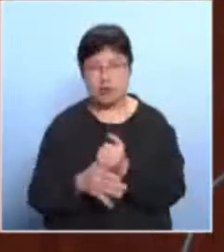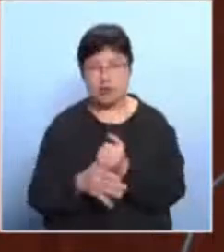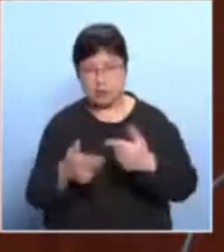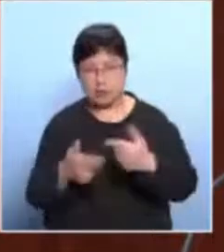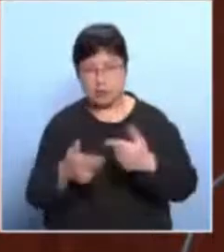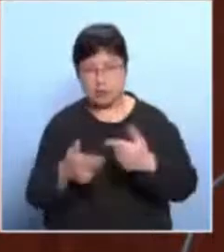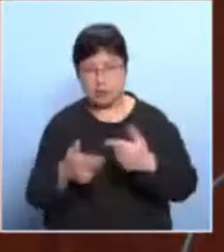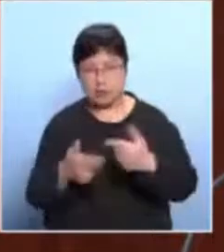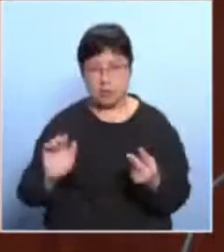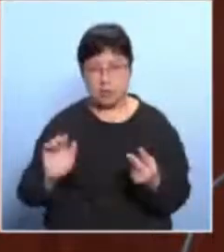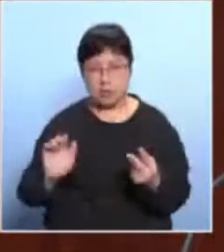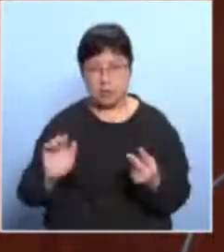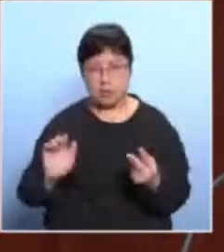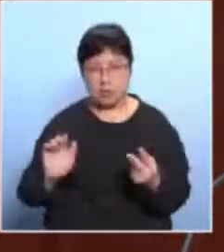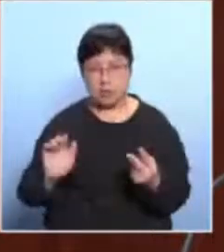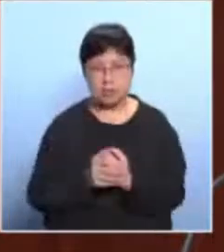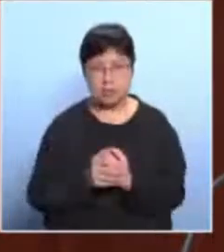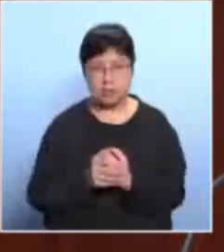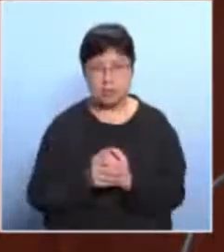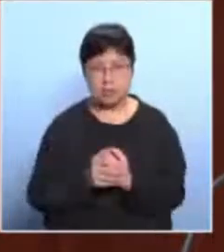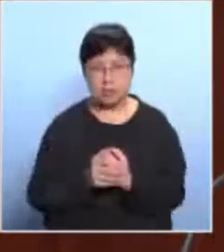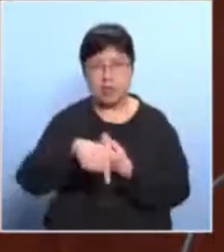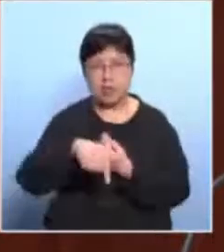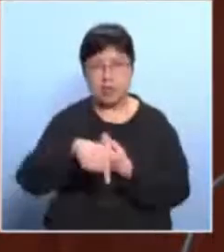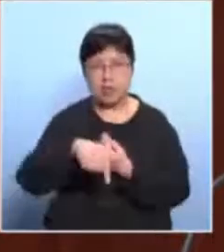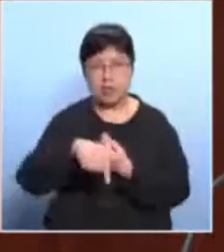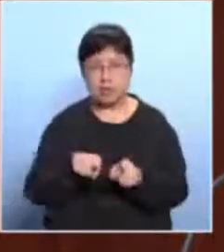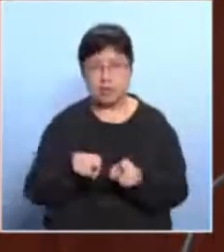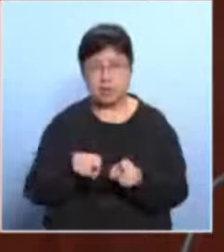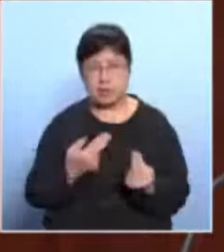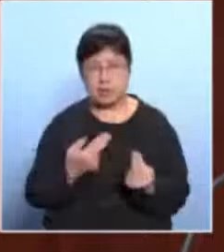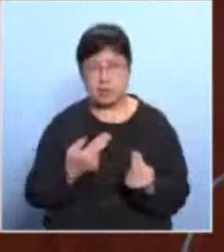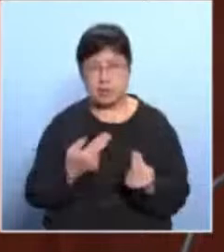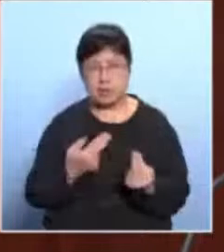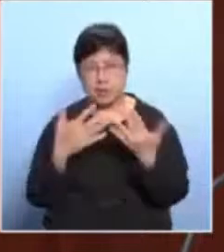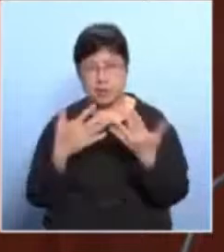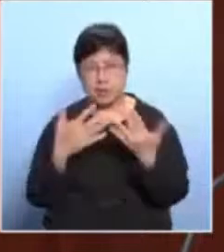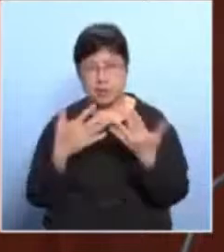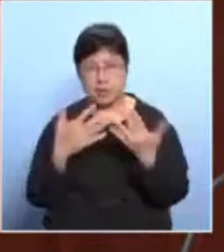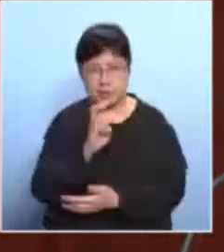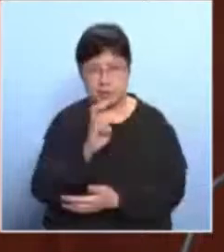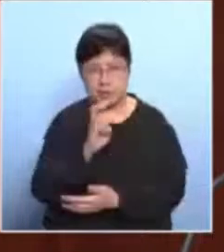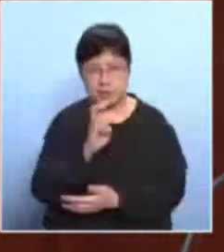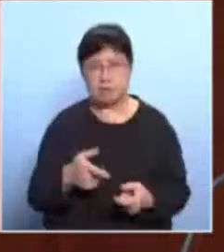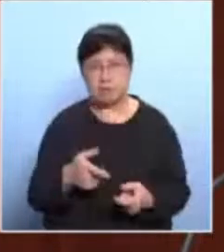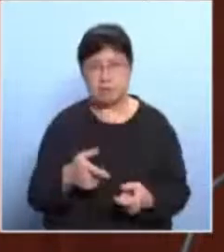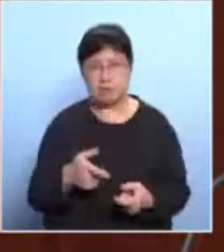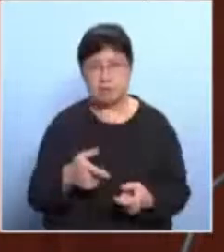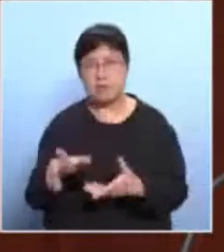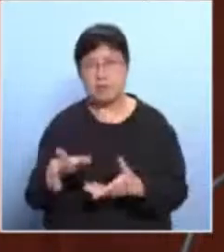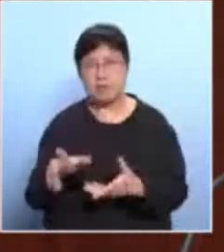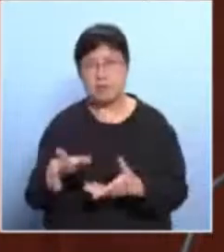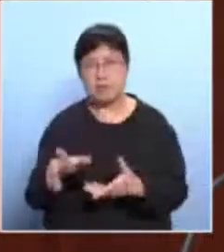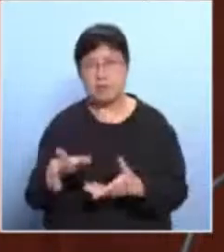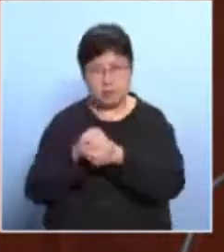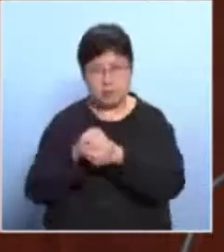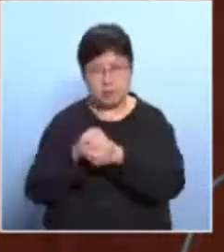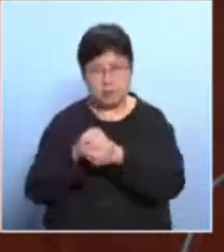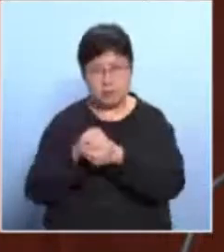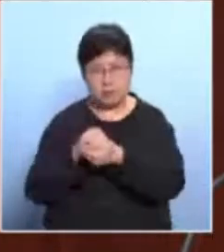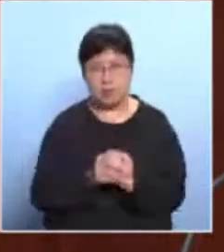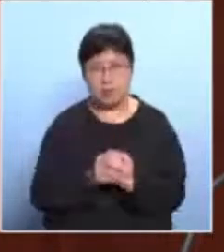industries. In collaboration with the trade, the Environment and Ecology Bureau will publish the blueprint for the sustainable development